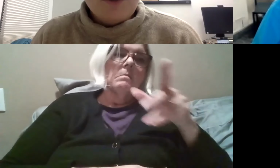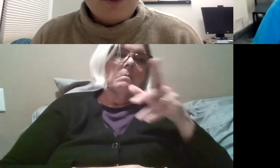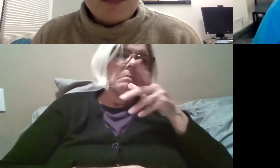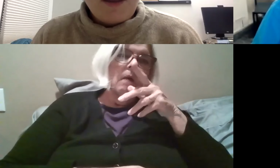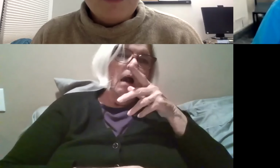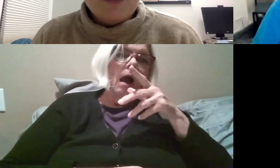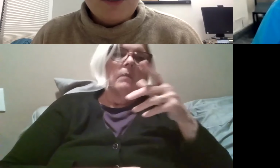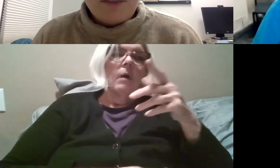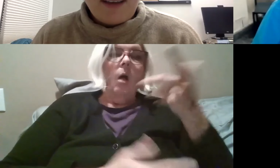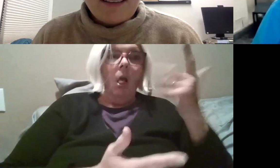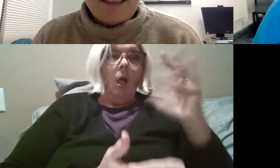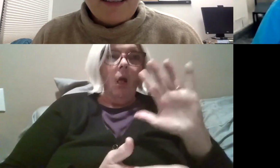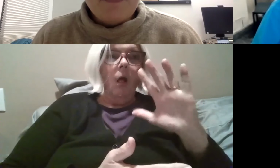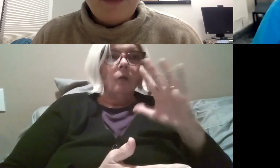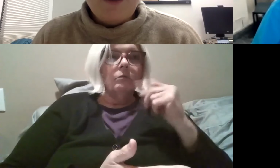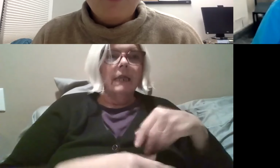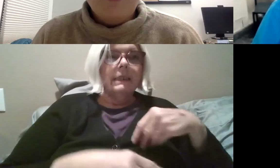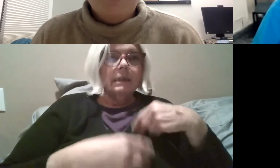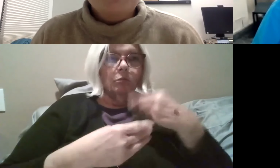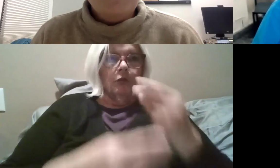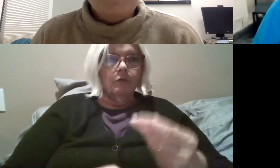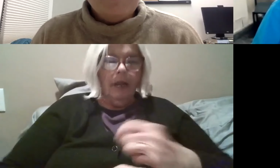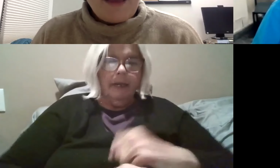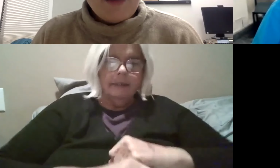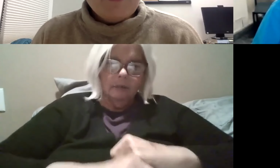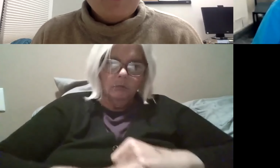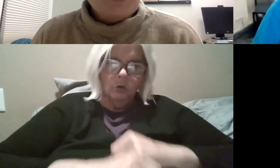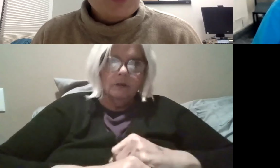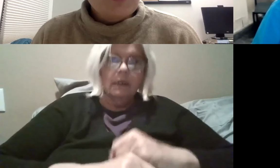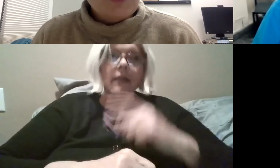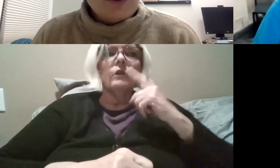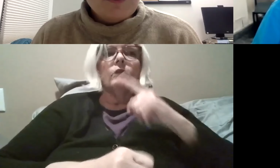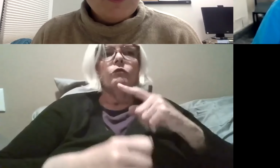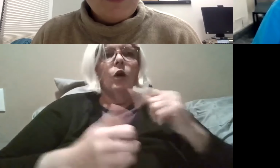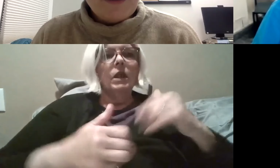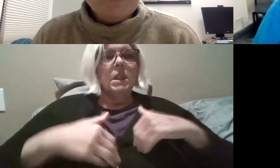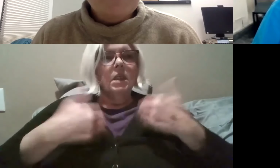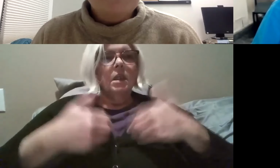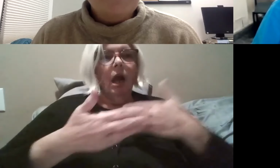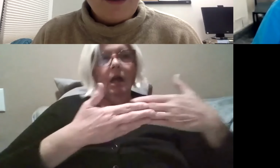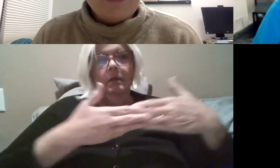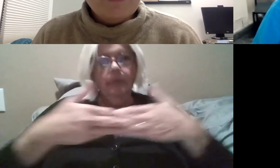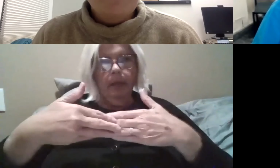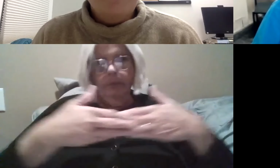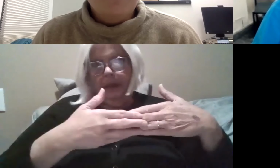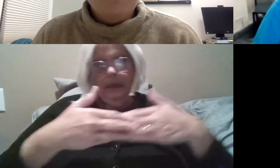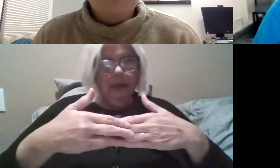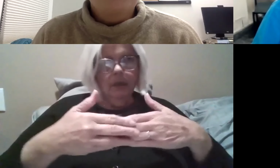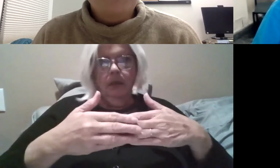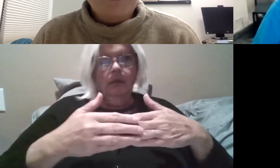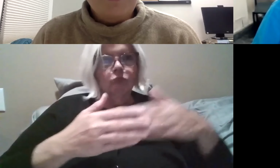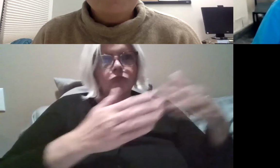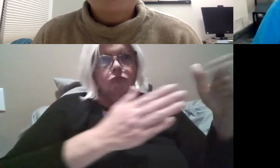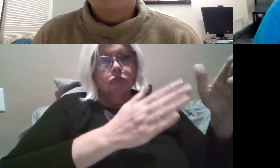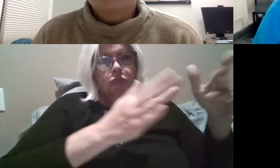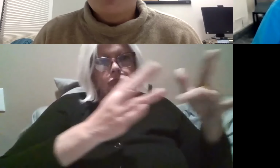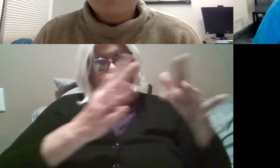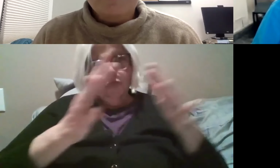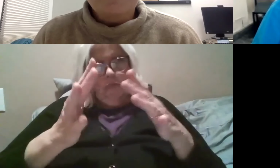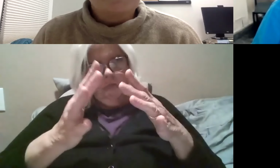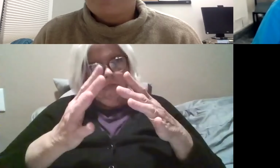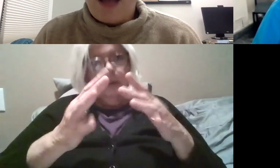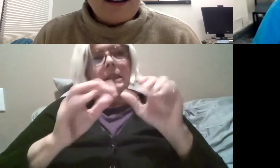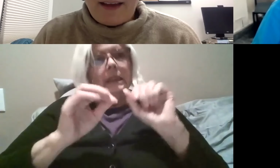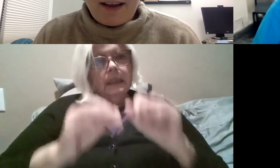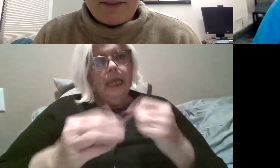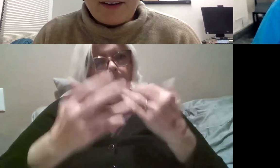dampened immune response to the vaccine. So in that particular group of vaccines, yes, but COVID